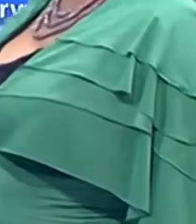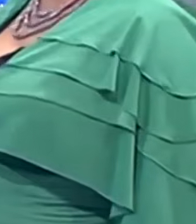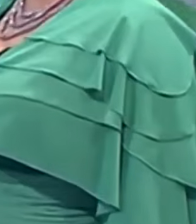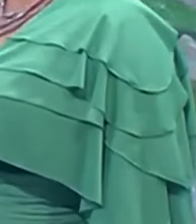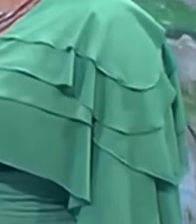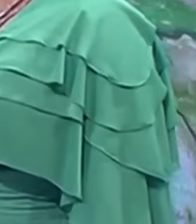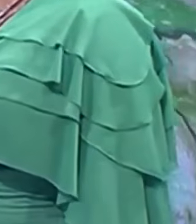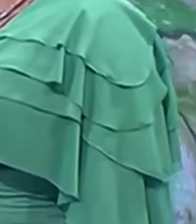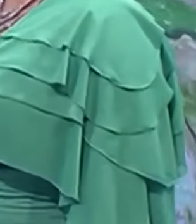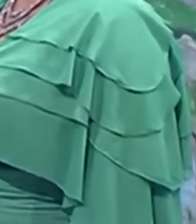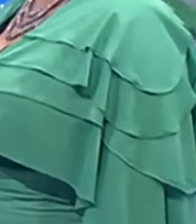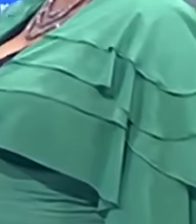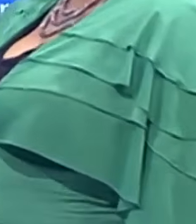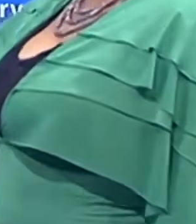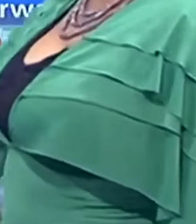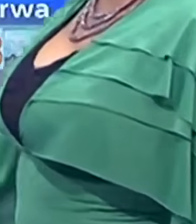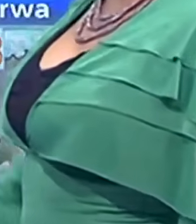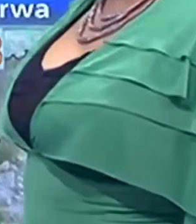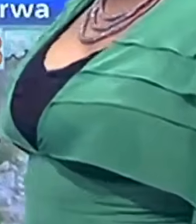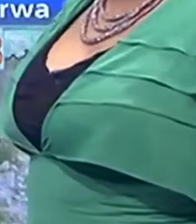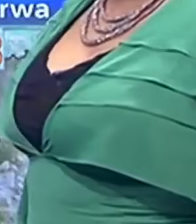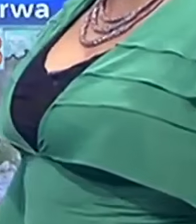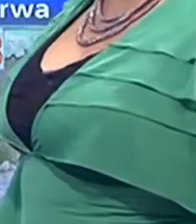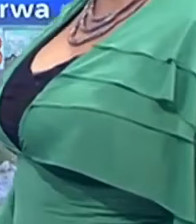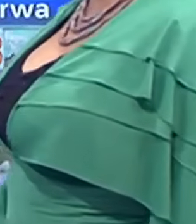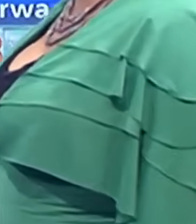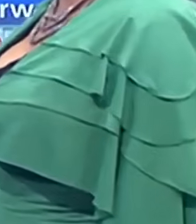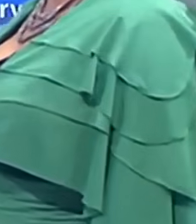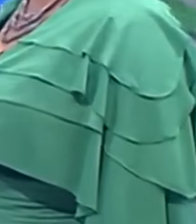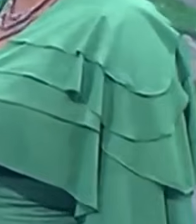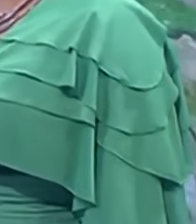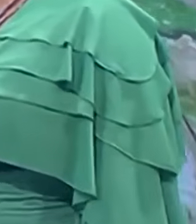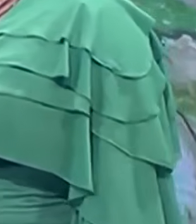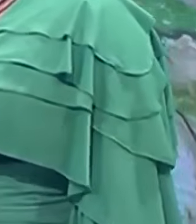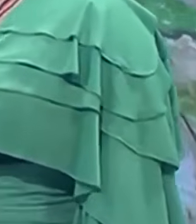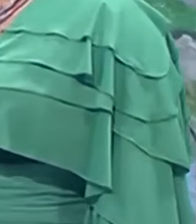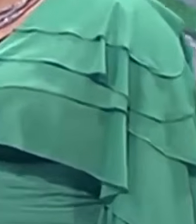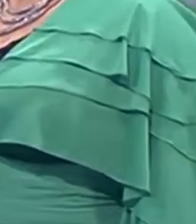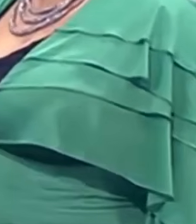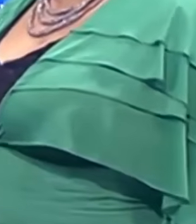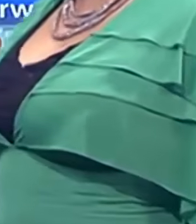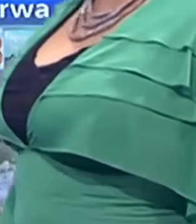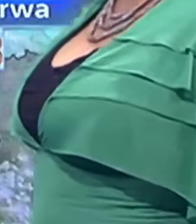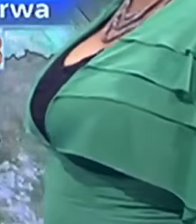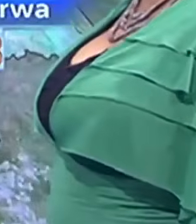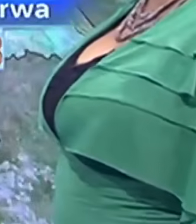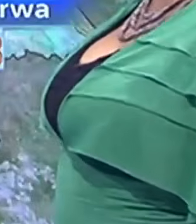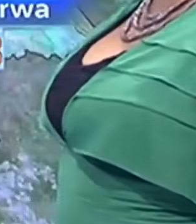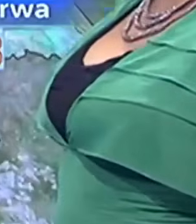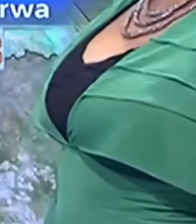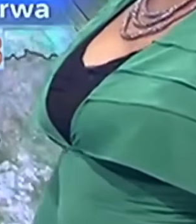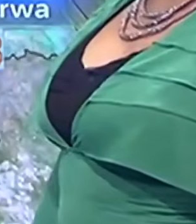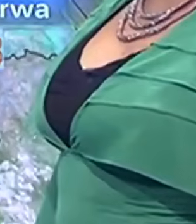dipula di gona mo provinceng ya Limpopo go na go sasa Polokwane ka tša 23 le gona Seshego le Mokopane ge re lebelela jwale gona e tlabele